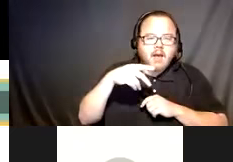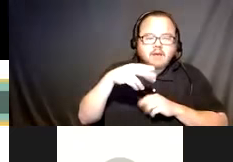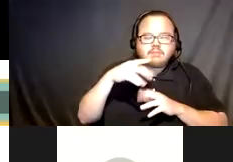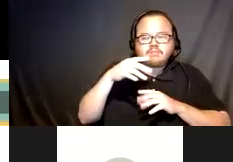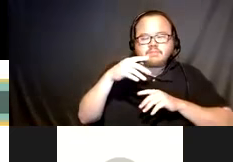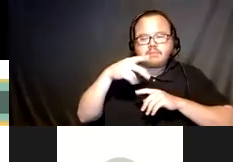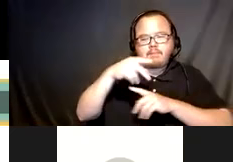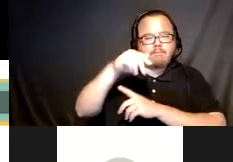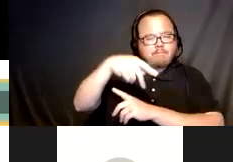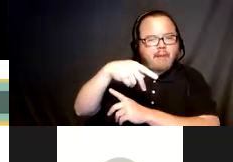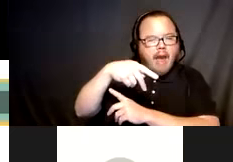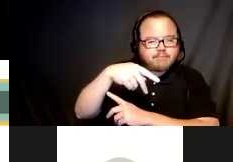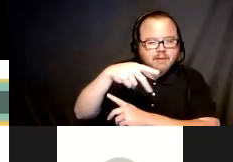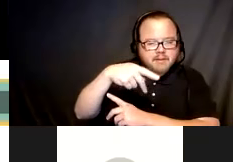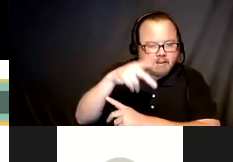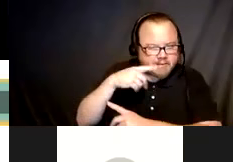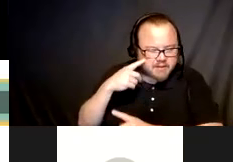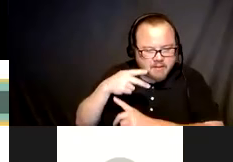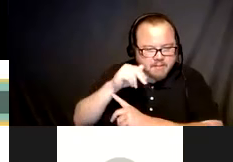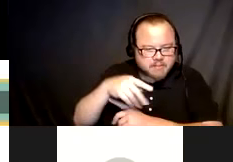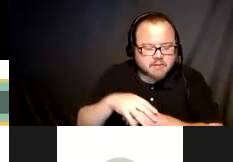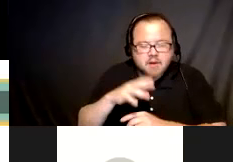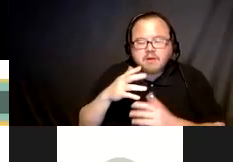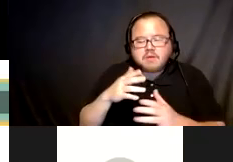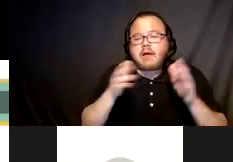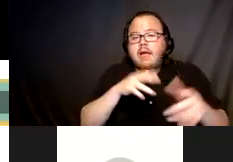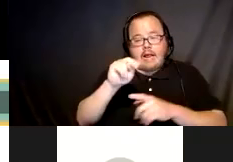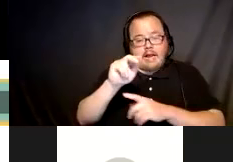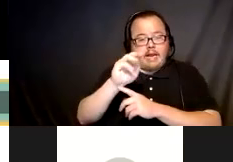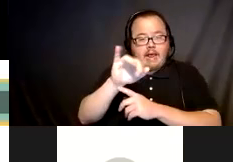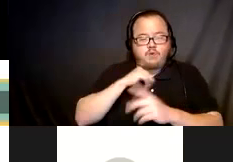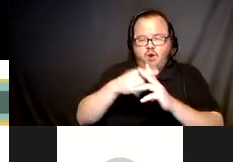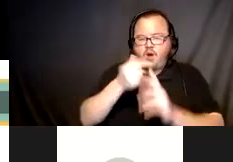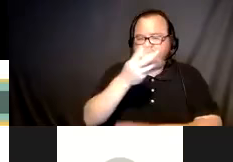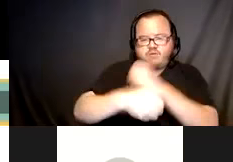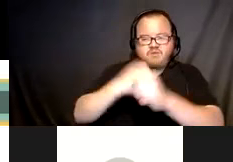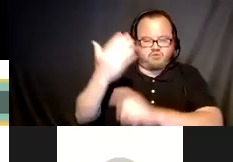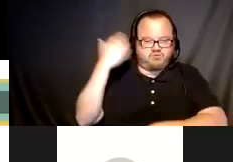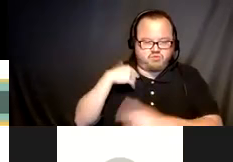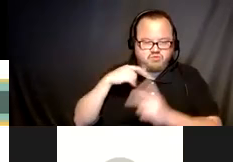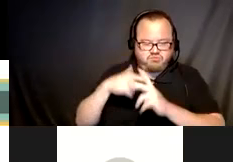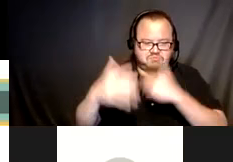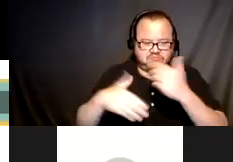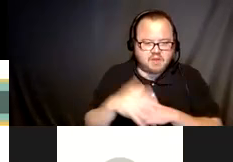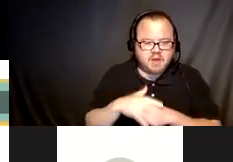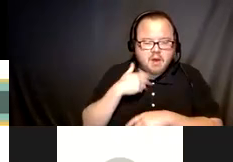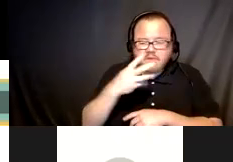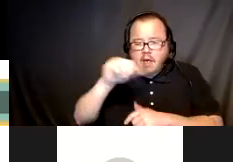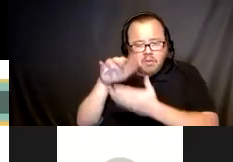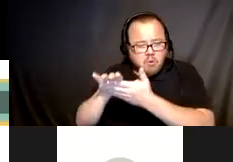with them a little bit as well. So NAMI on campus, we started this actually a couple of years ago, and I know there's other schools that have used